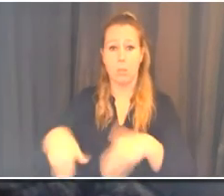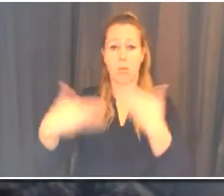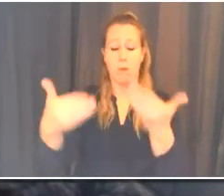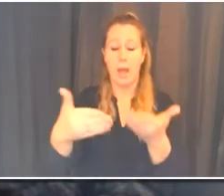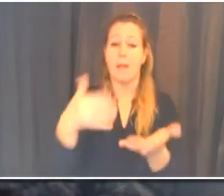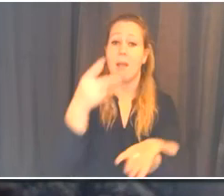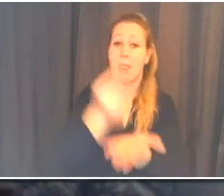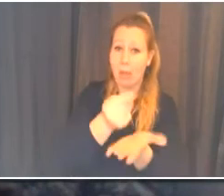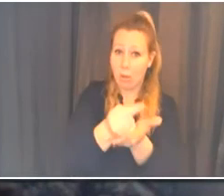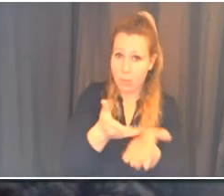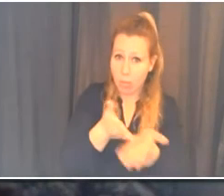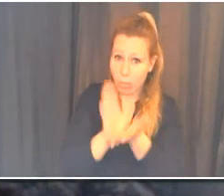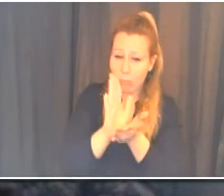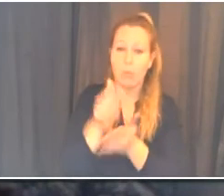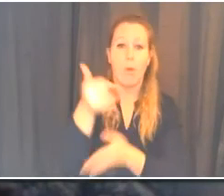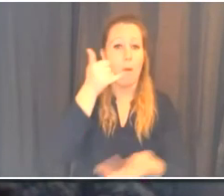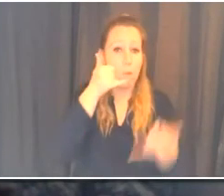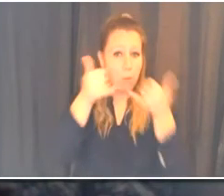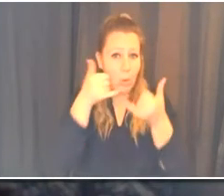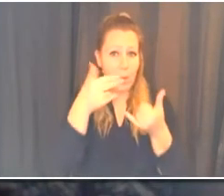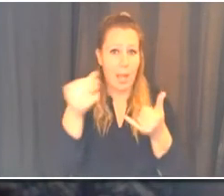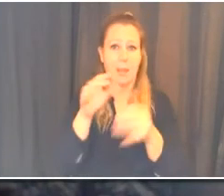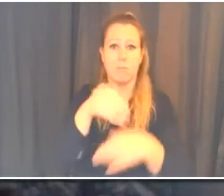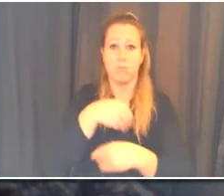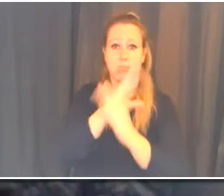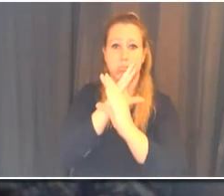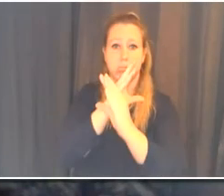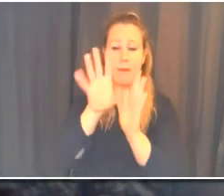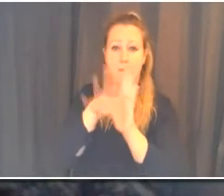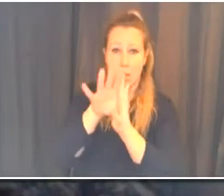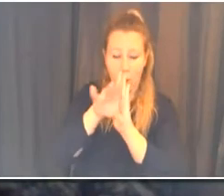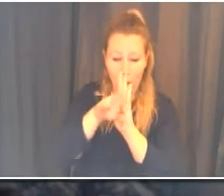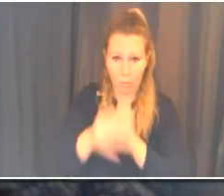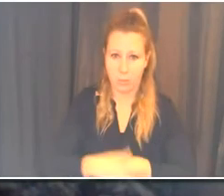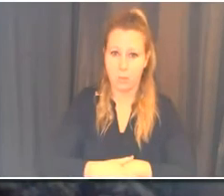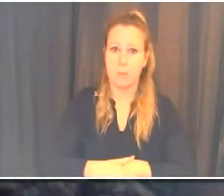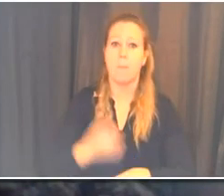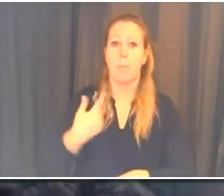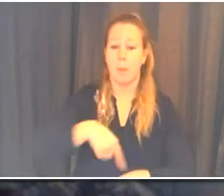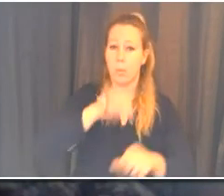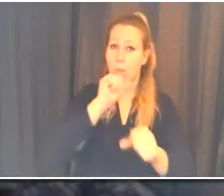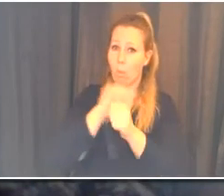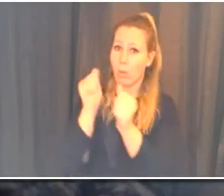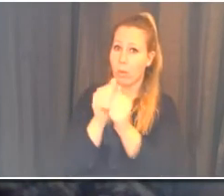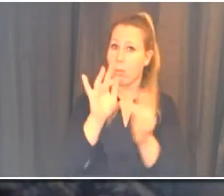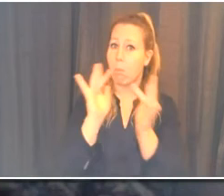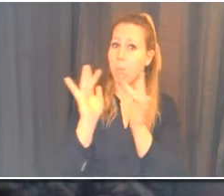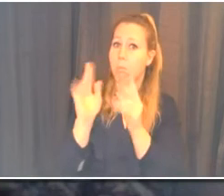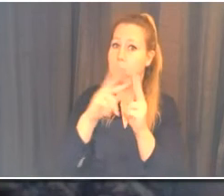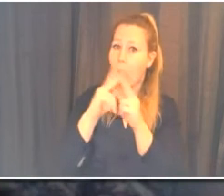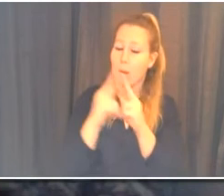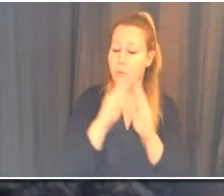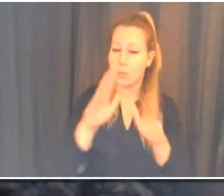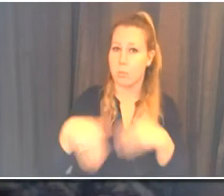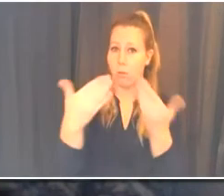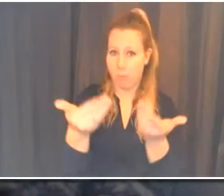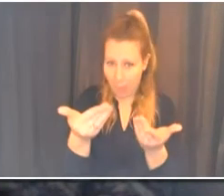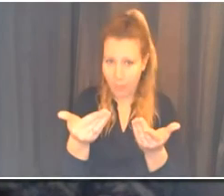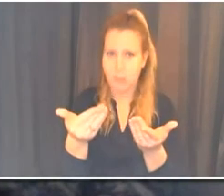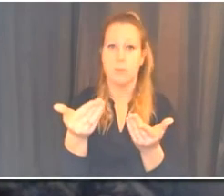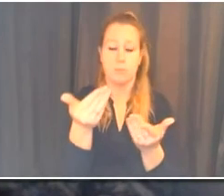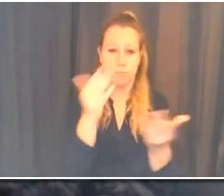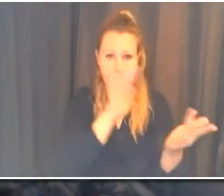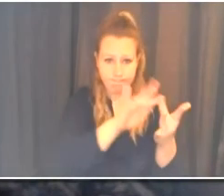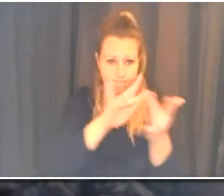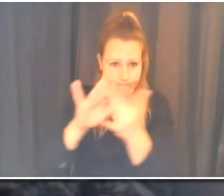having access to essential basic needs DBP at nimic continues to address economic empowerment linking survivors to benefits emergency grants